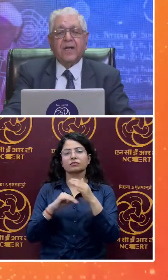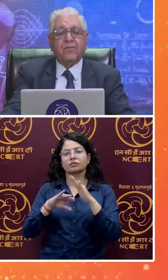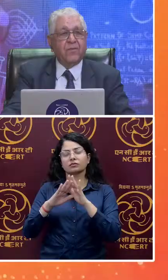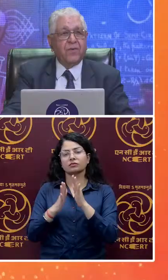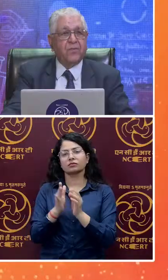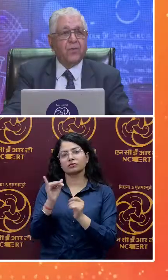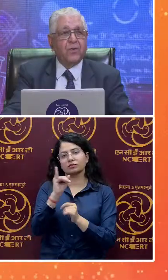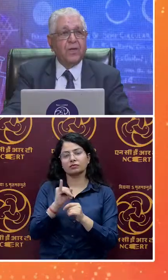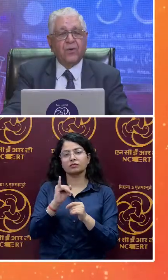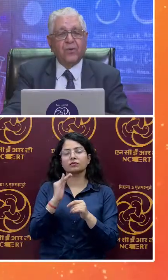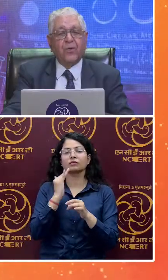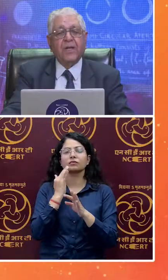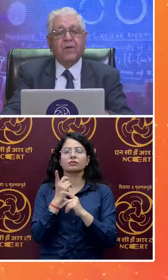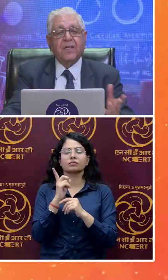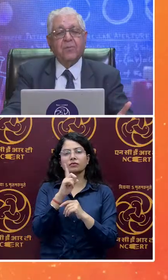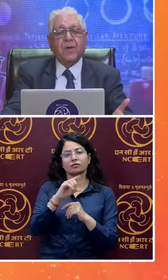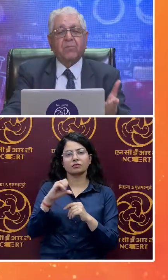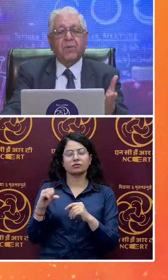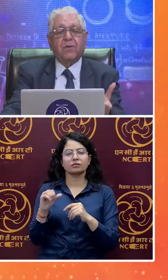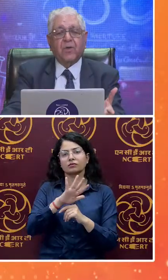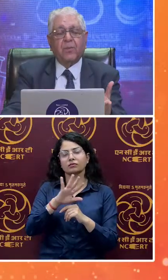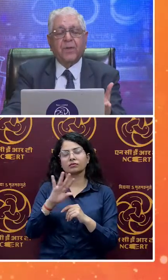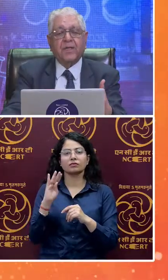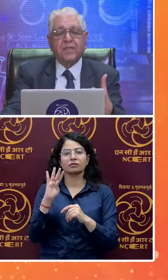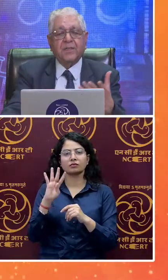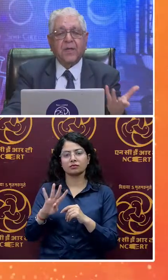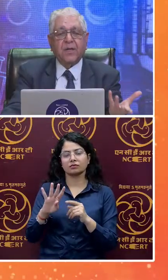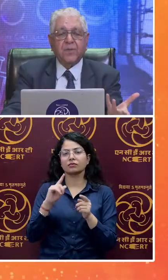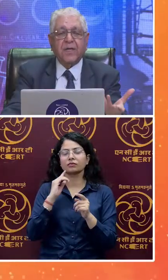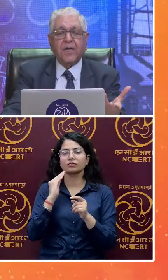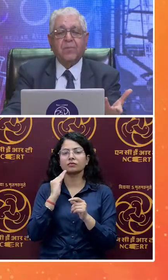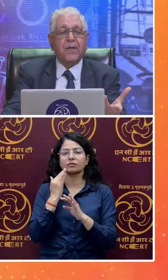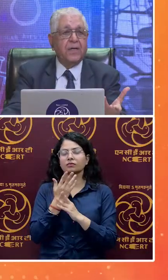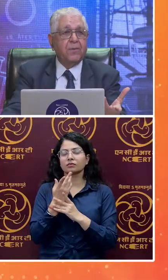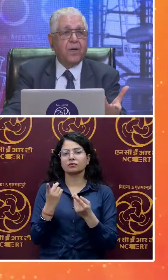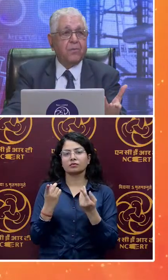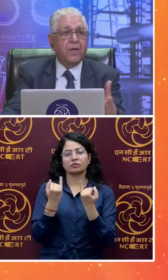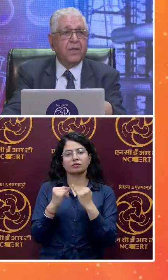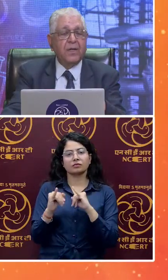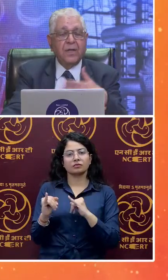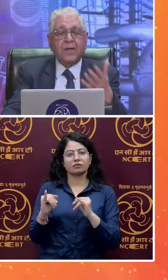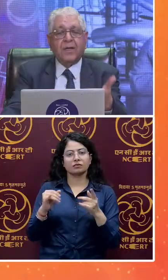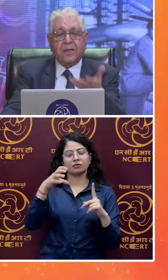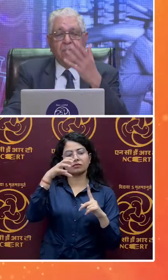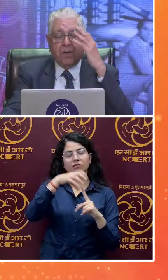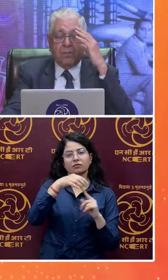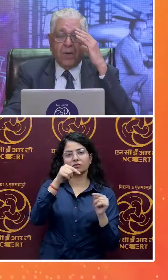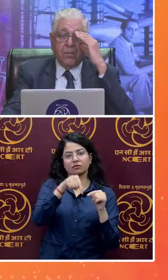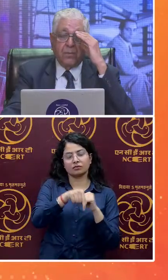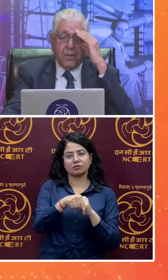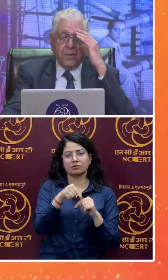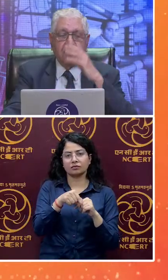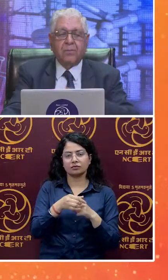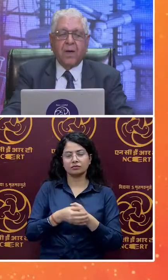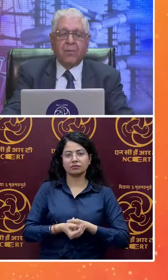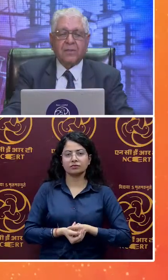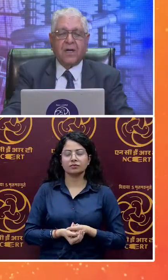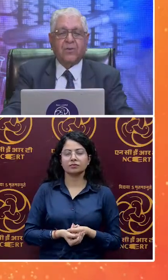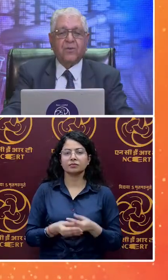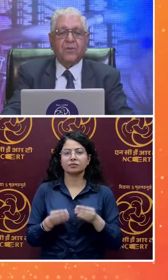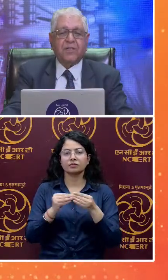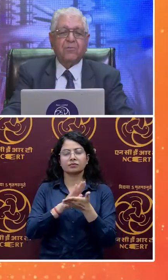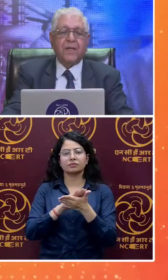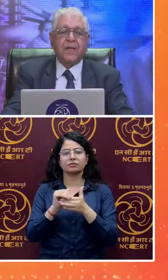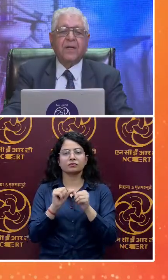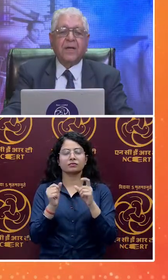in 1954, and only when the Department of Atomic Energy becomes an independent department does the Bhabha